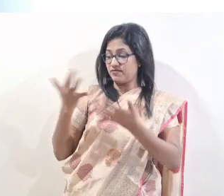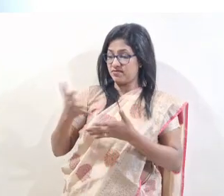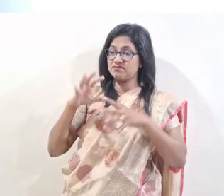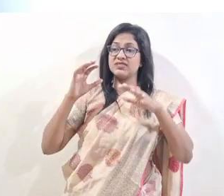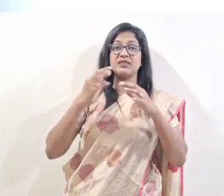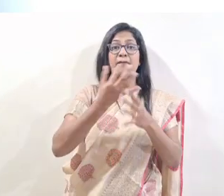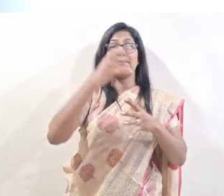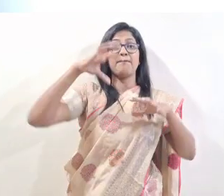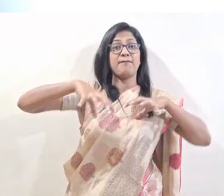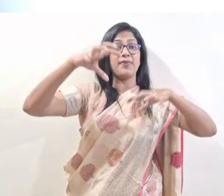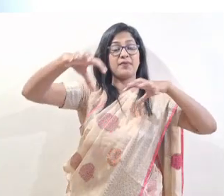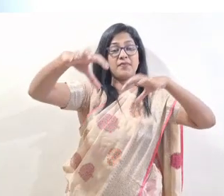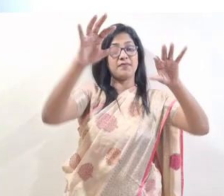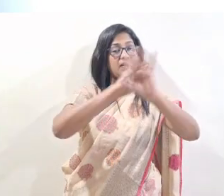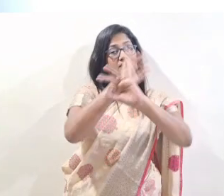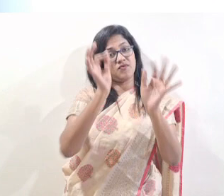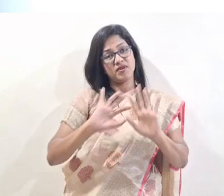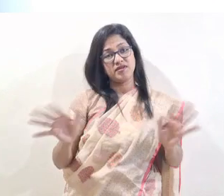stations.